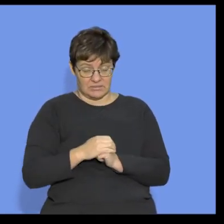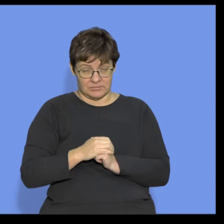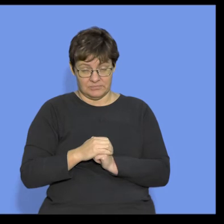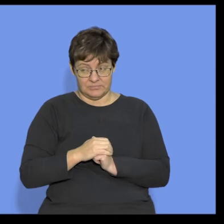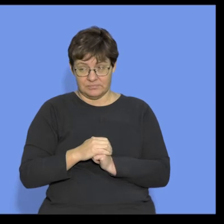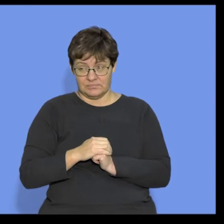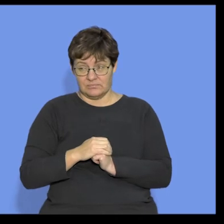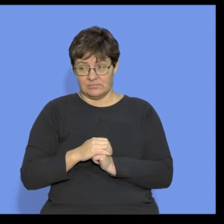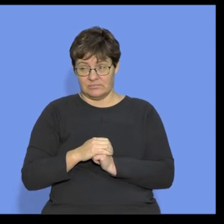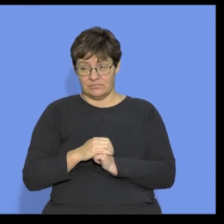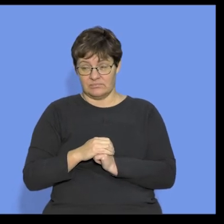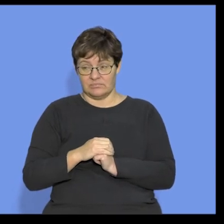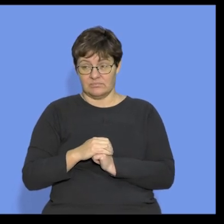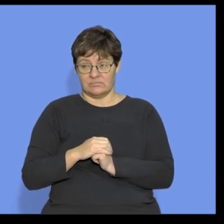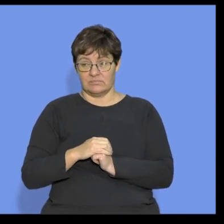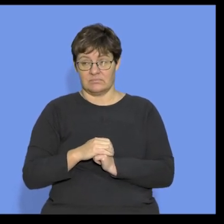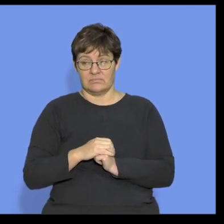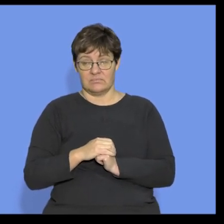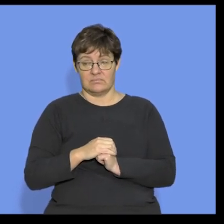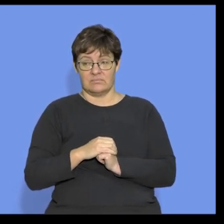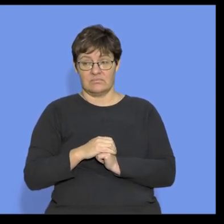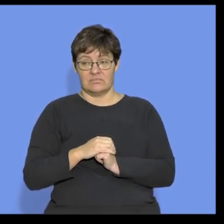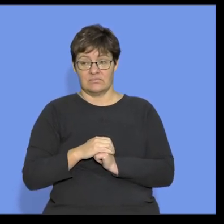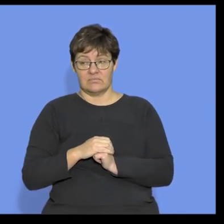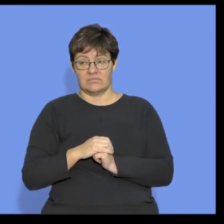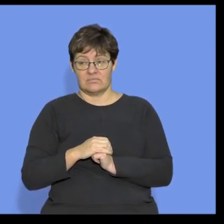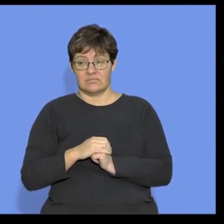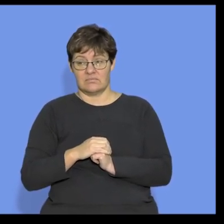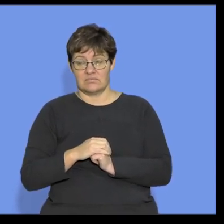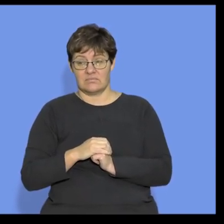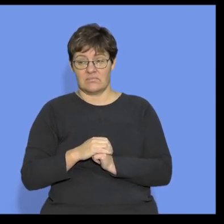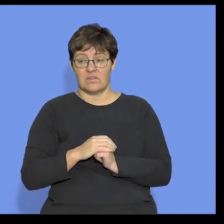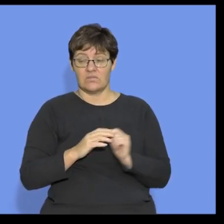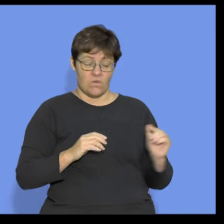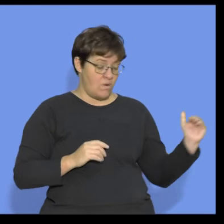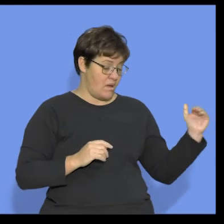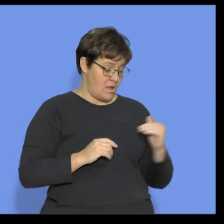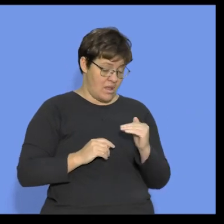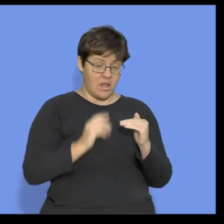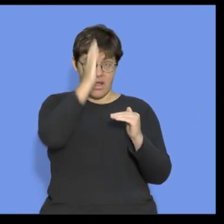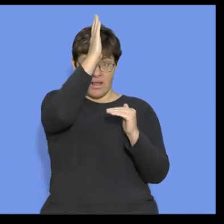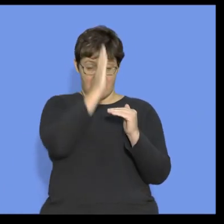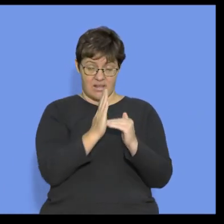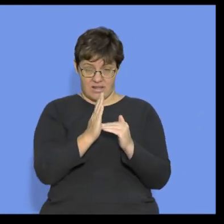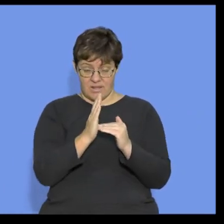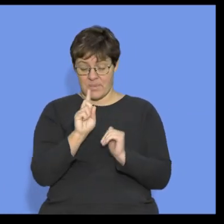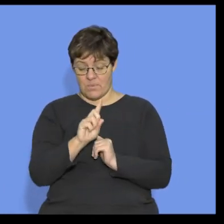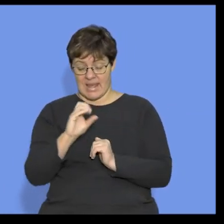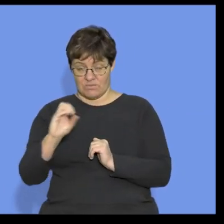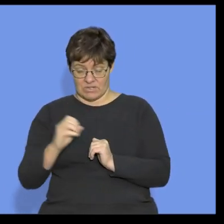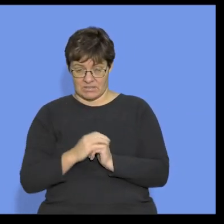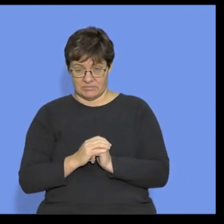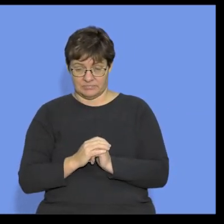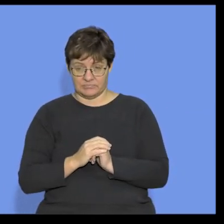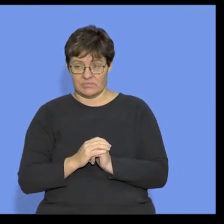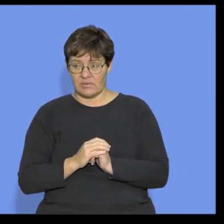that will be what? 100. That's the number there. Can you see that? That's the intersection between treatment B and living beyond 4